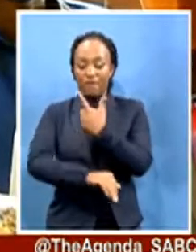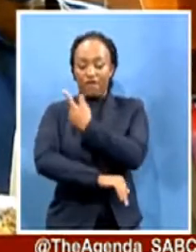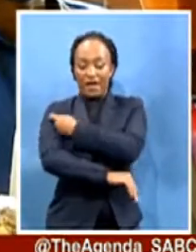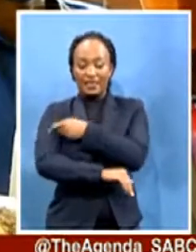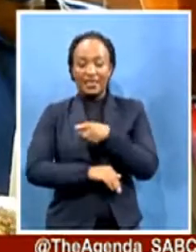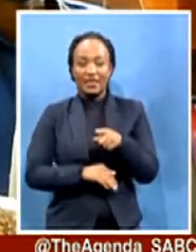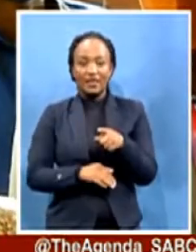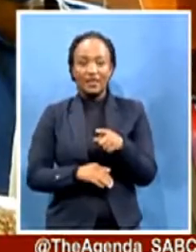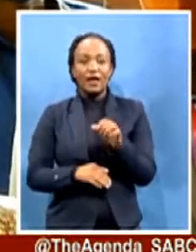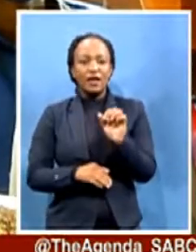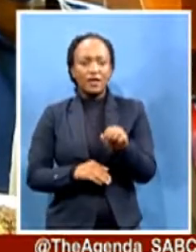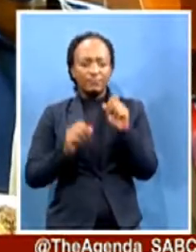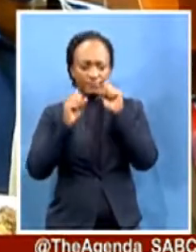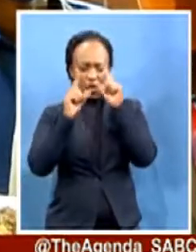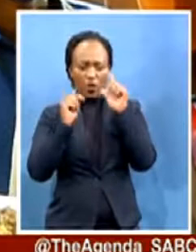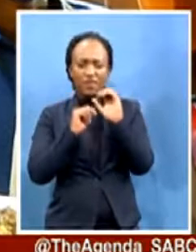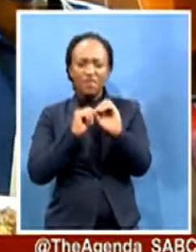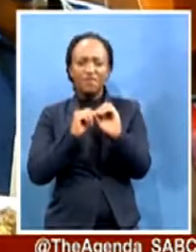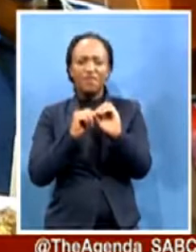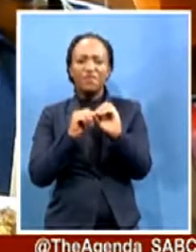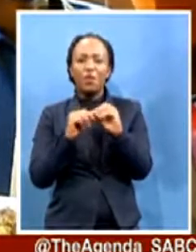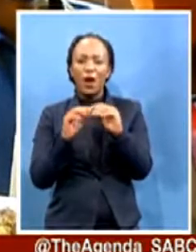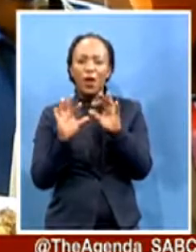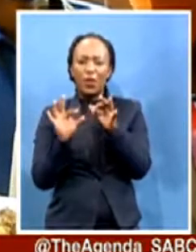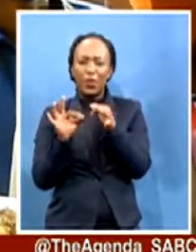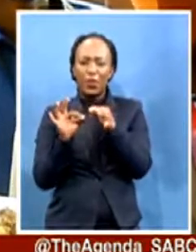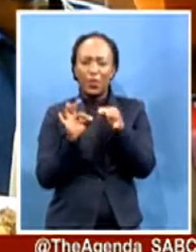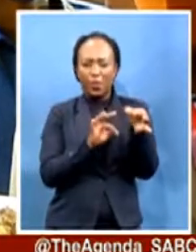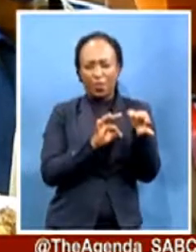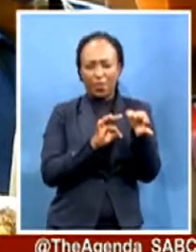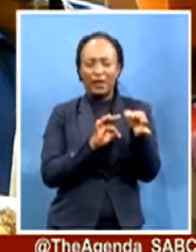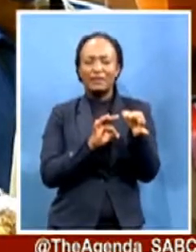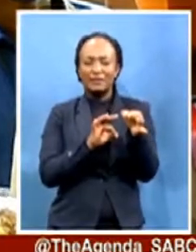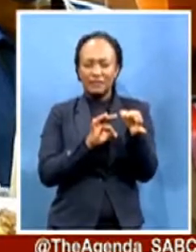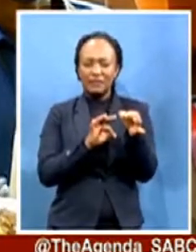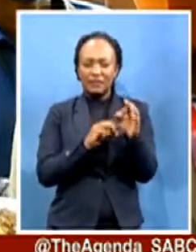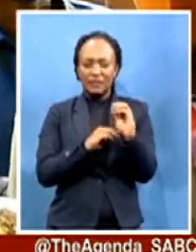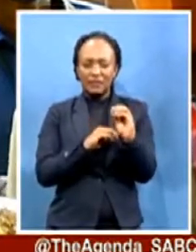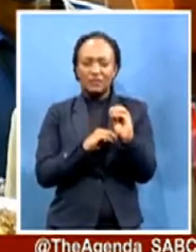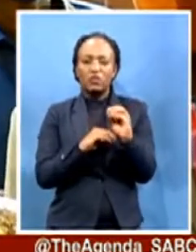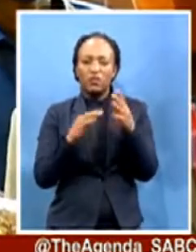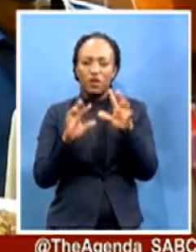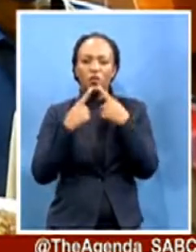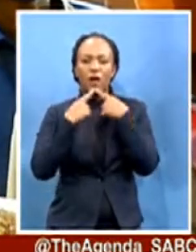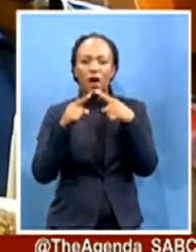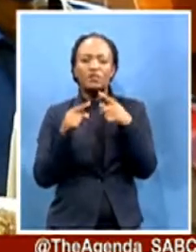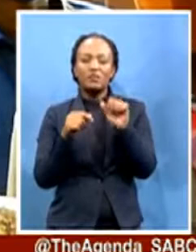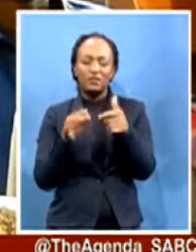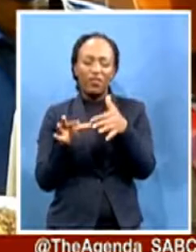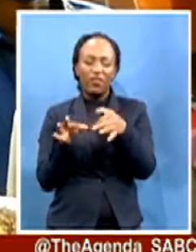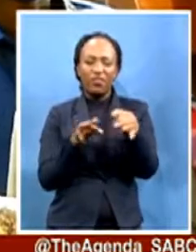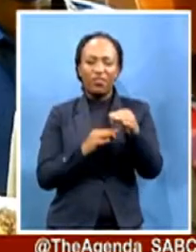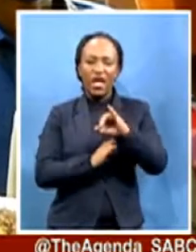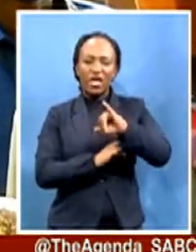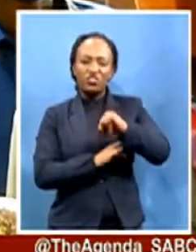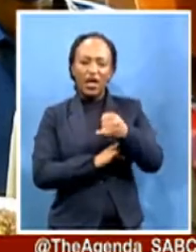had already announced that we had unfortunate delays on the Johnson & Johnson, all of which has been